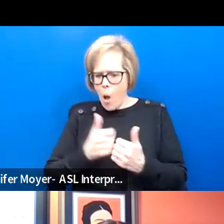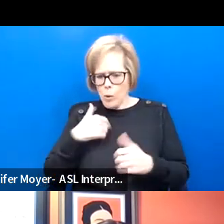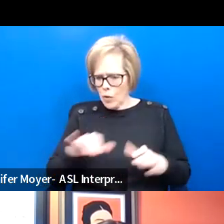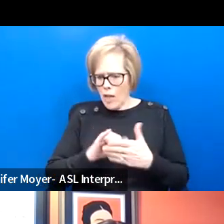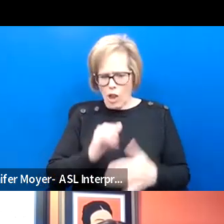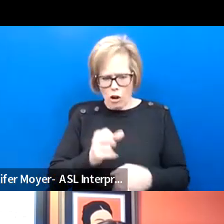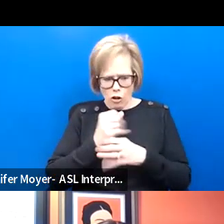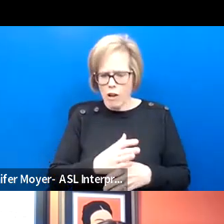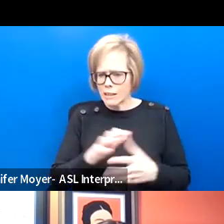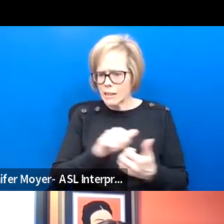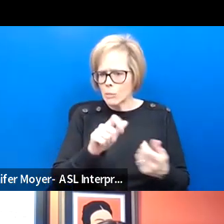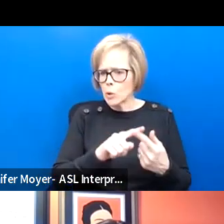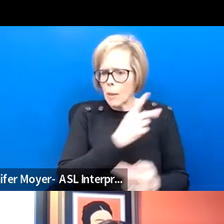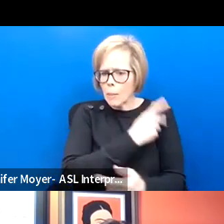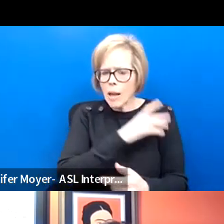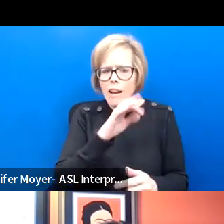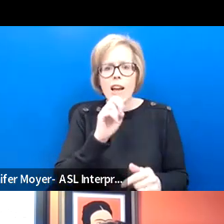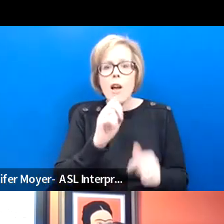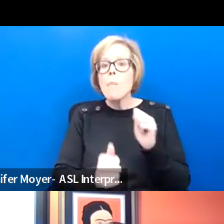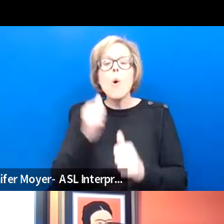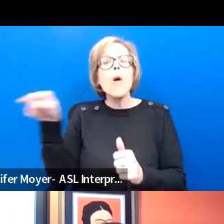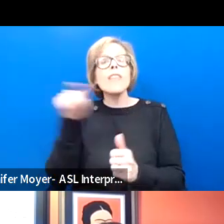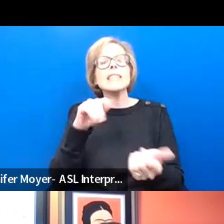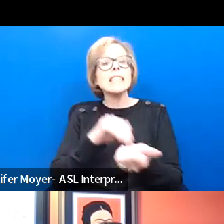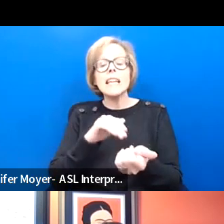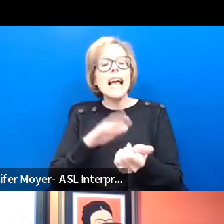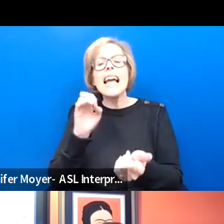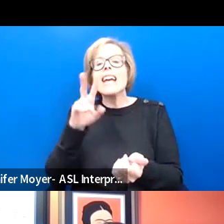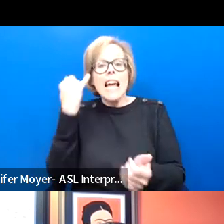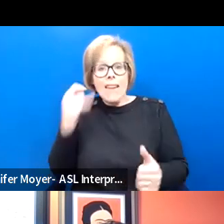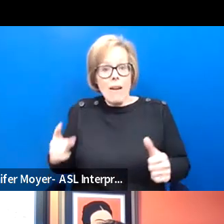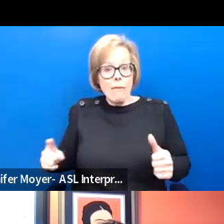patient care. That I think most of the physicians, even if their initial